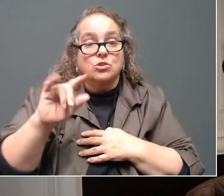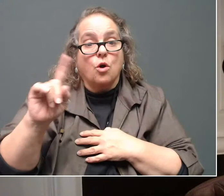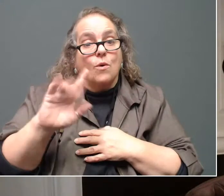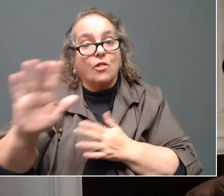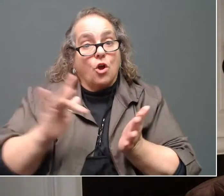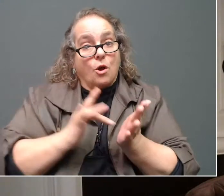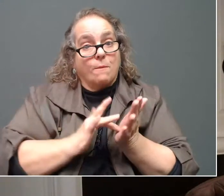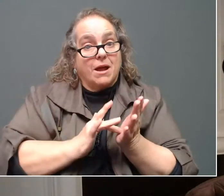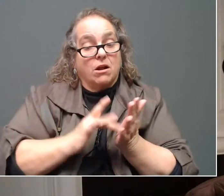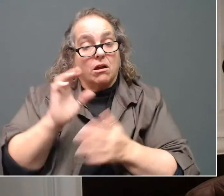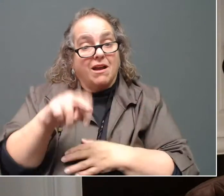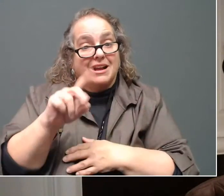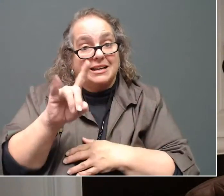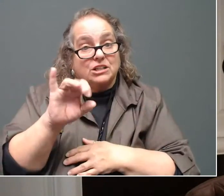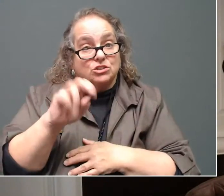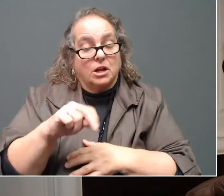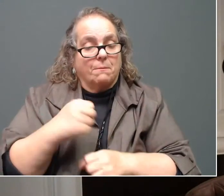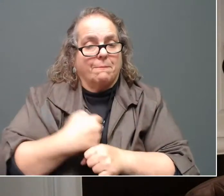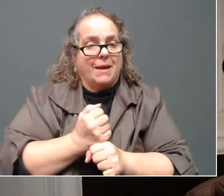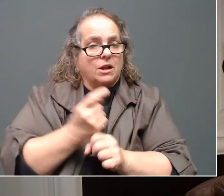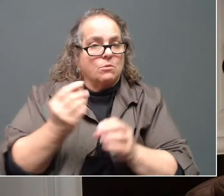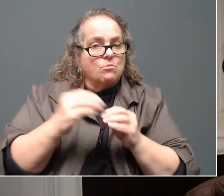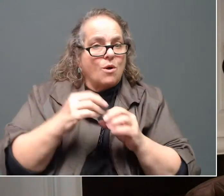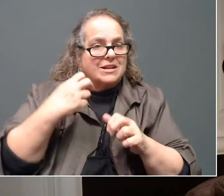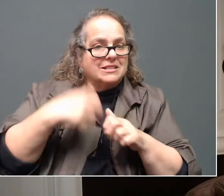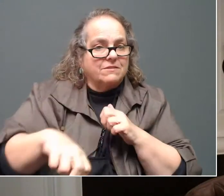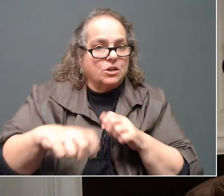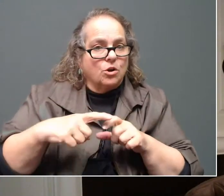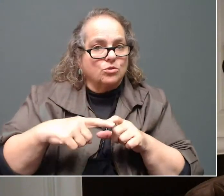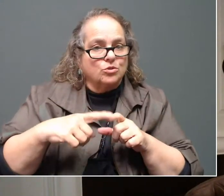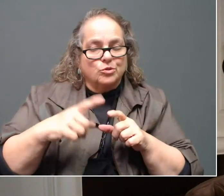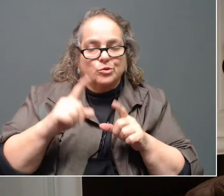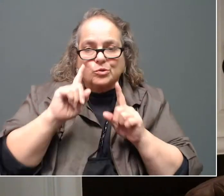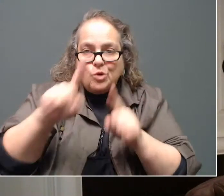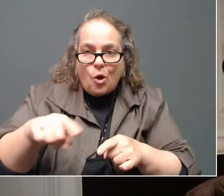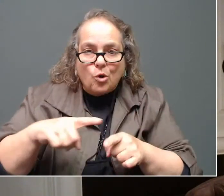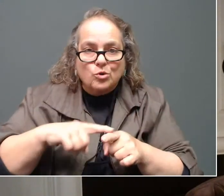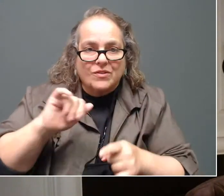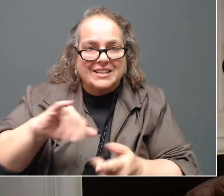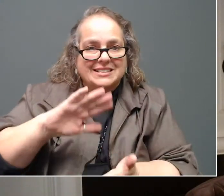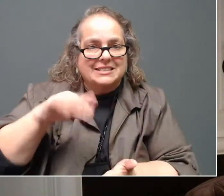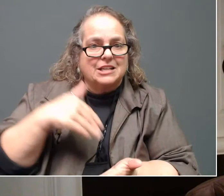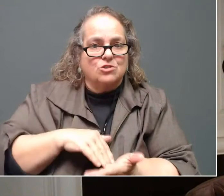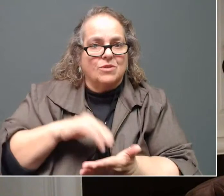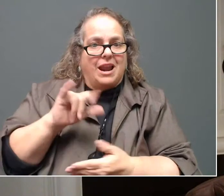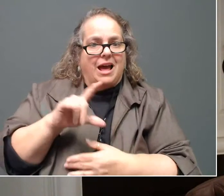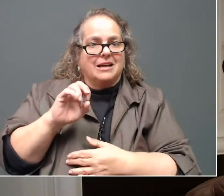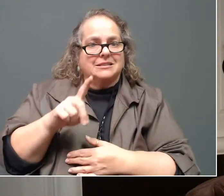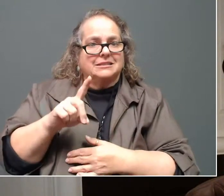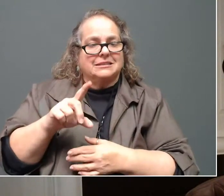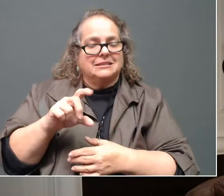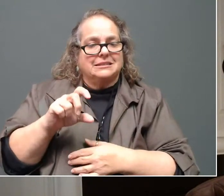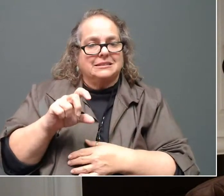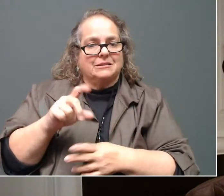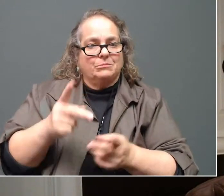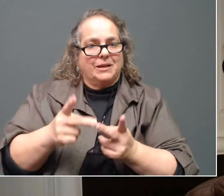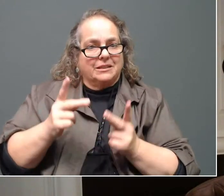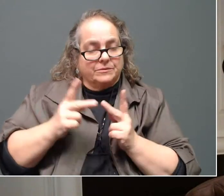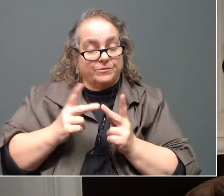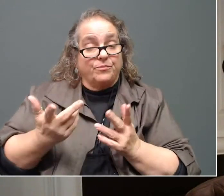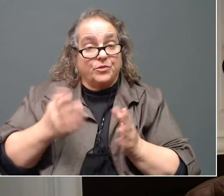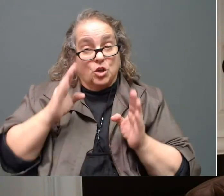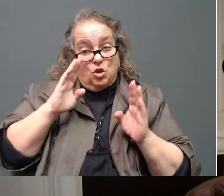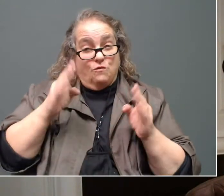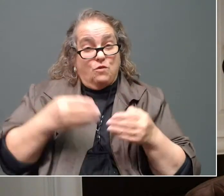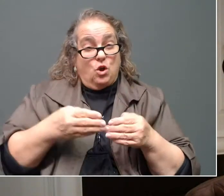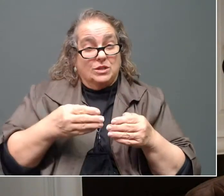it more difficult for them to get out to these centralized sites. Additionally, there'll be the focused attempt to make